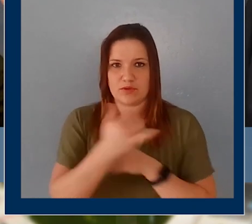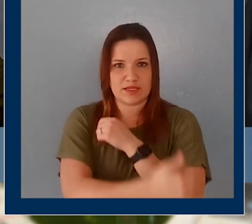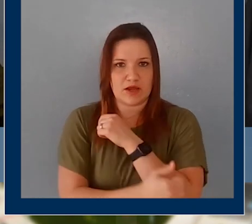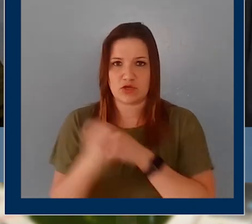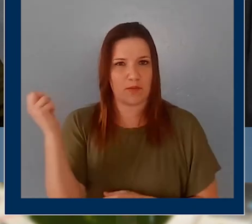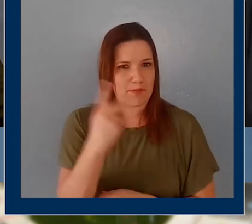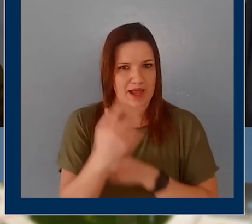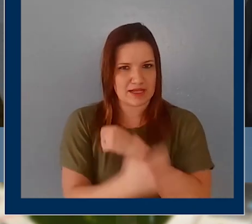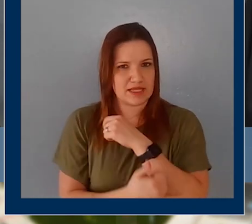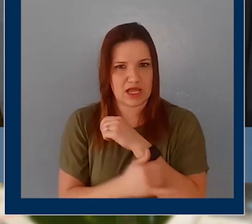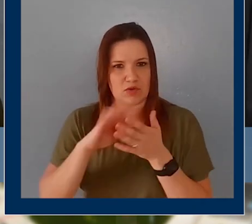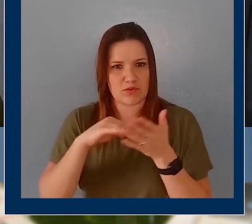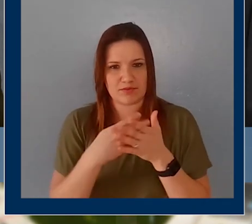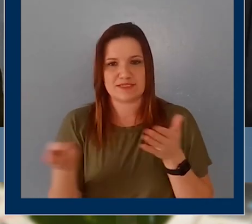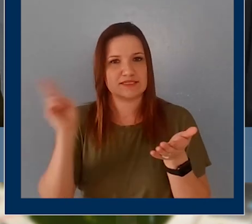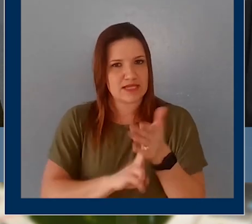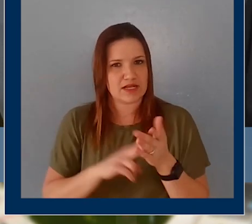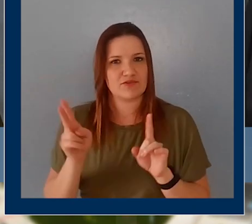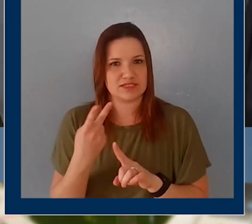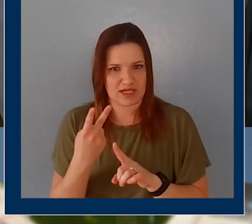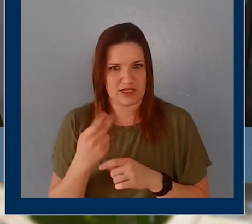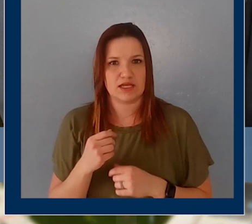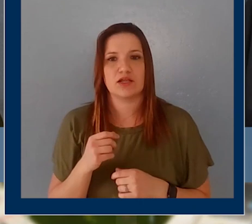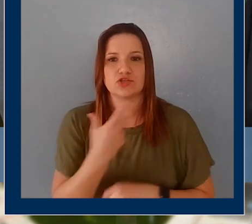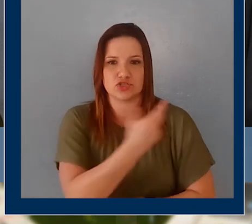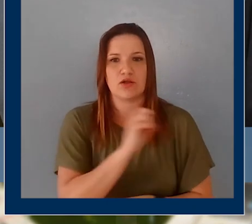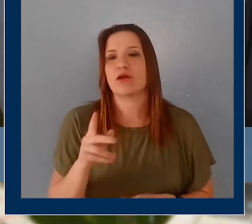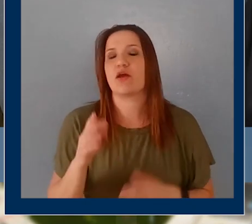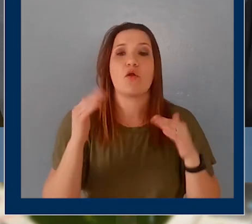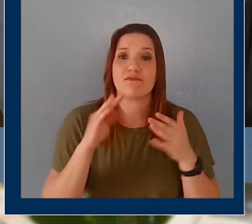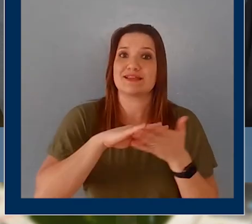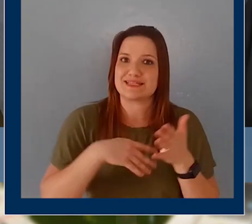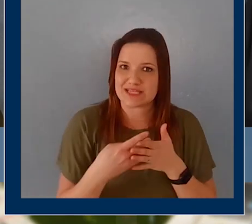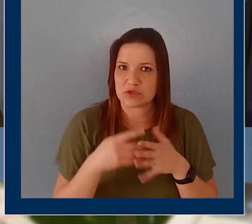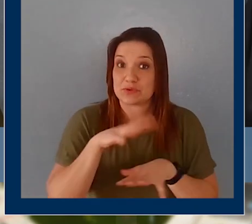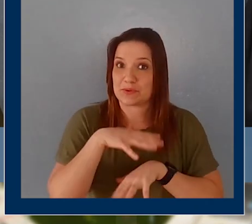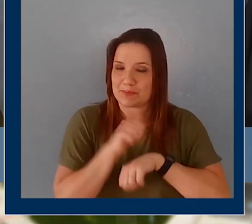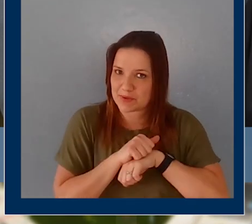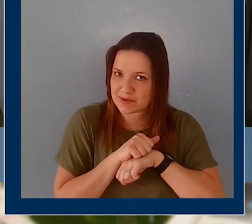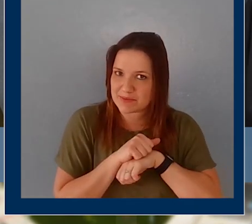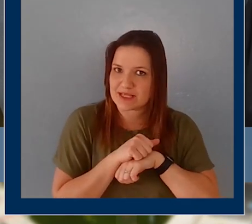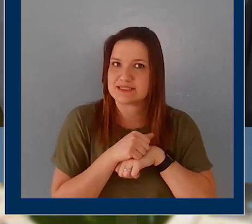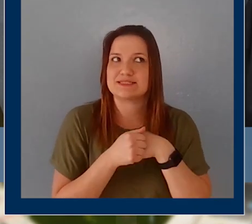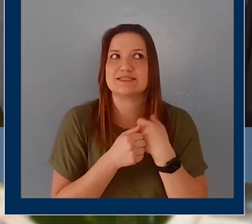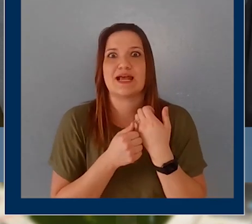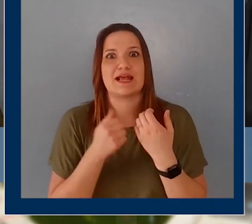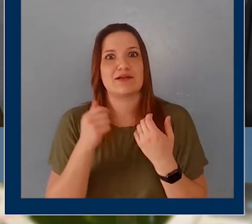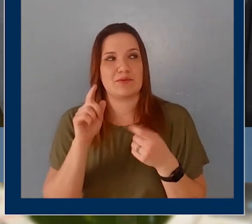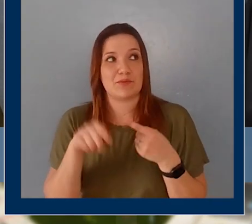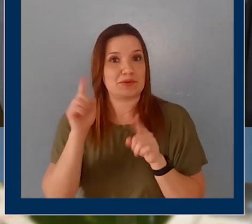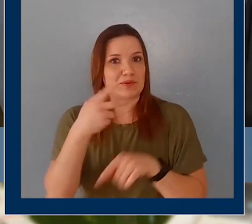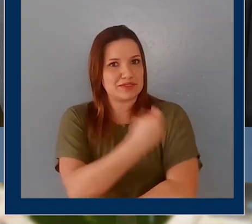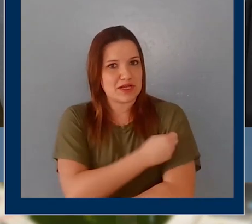to sign up for your second dose. Yes. And hopefully they schedule your appointment at the time. But I've heard that